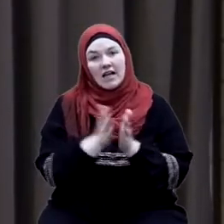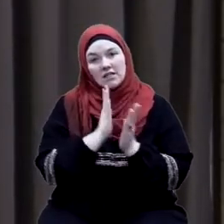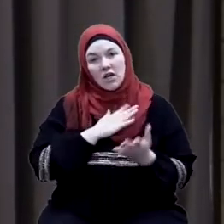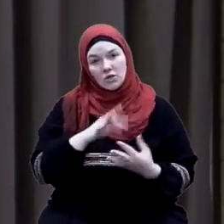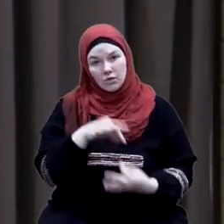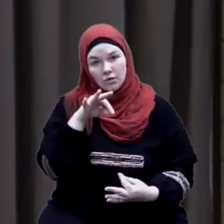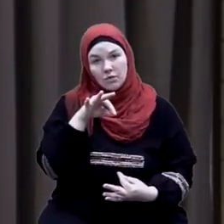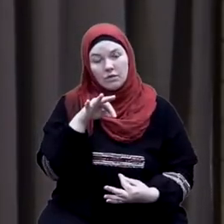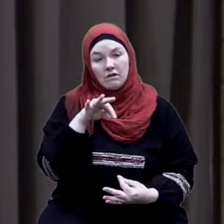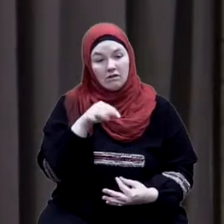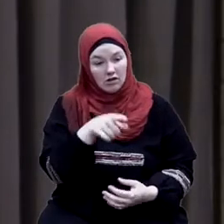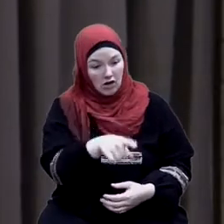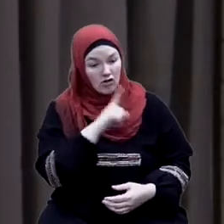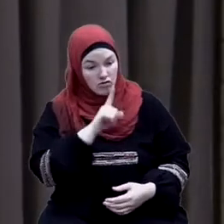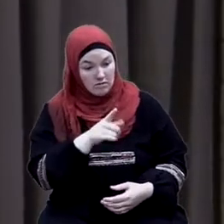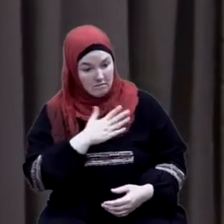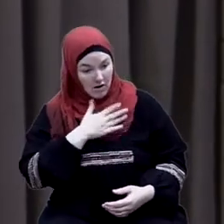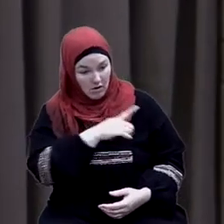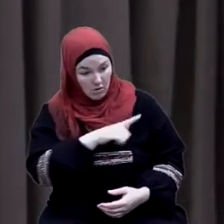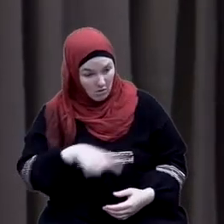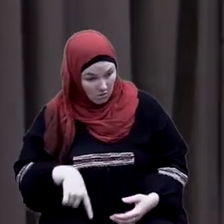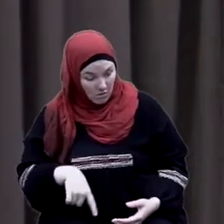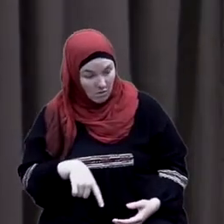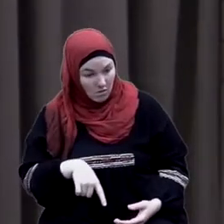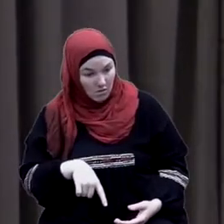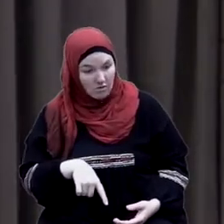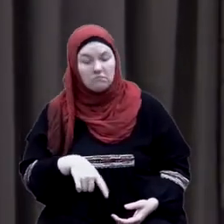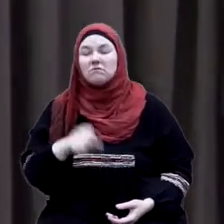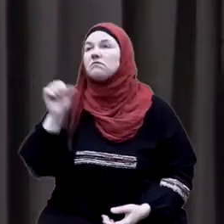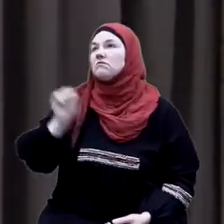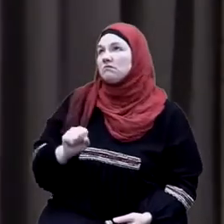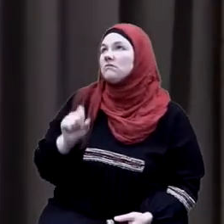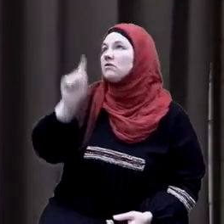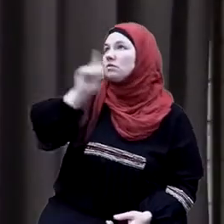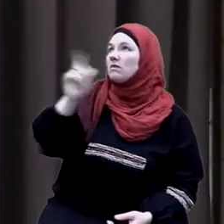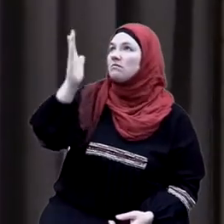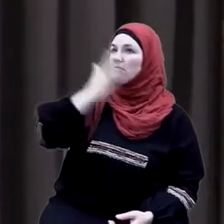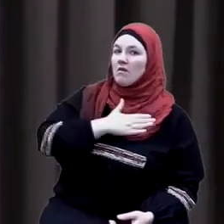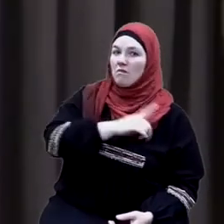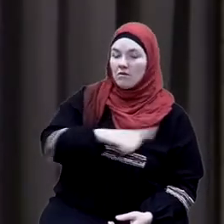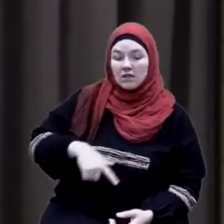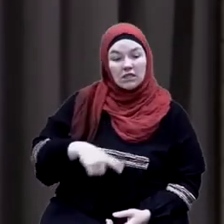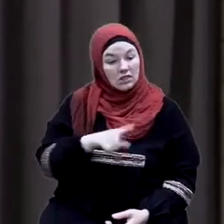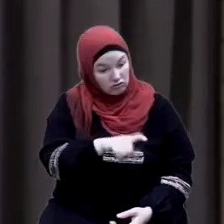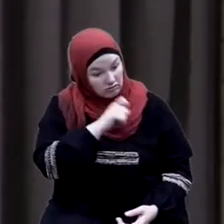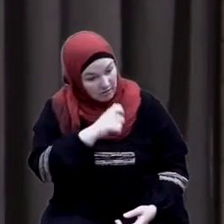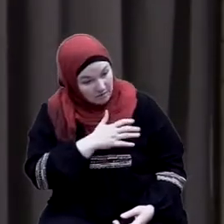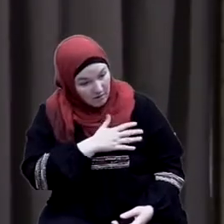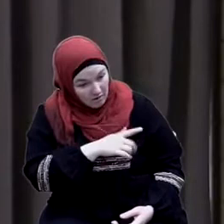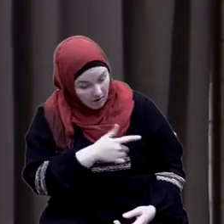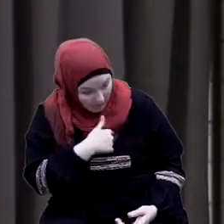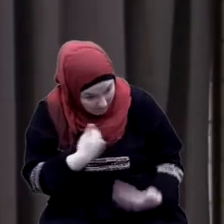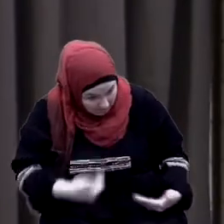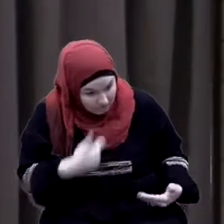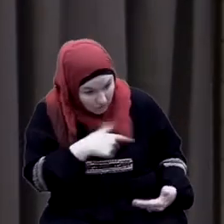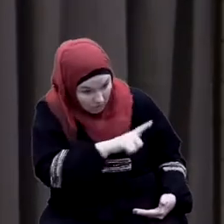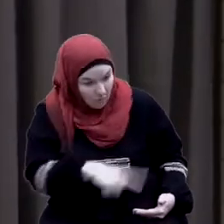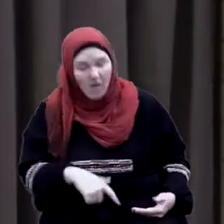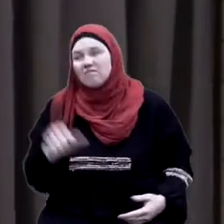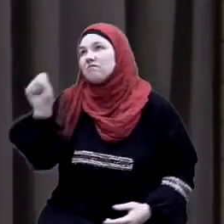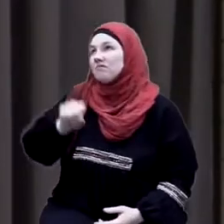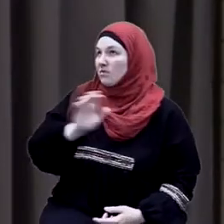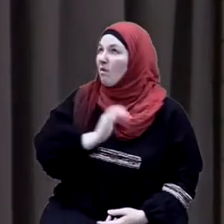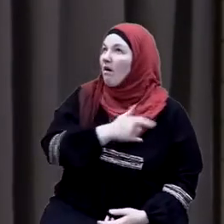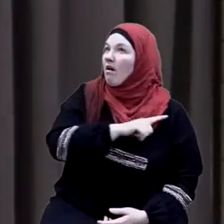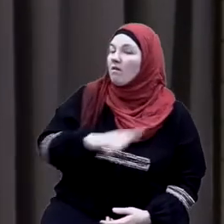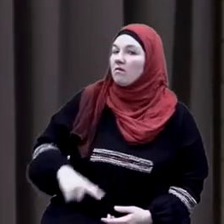we all said, yes, you are our Lord. Am I not your Lord? Yes, you are. Lest you